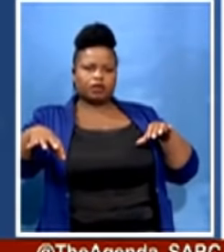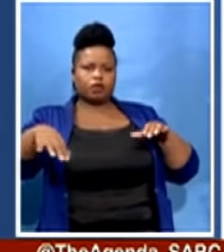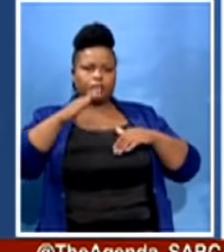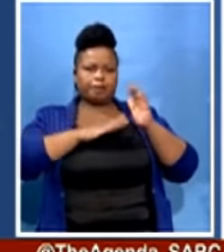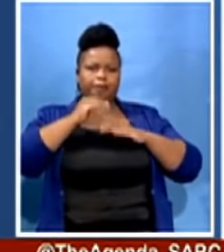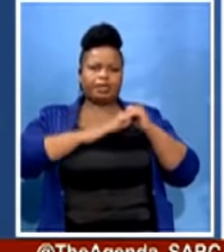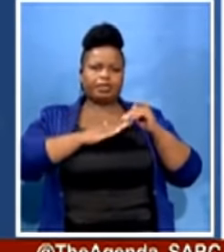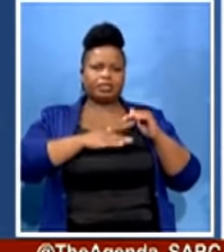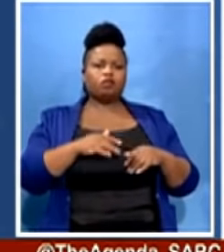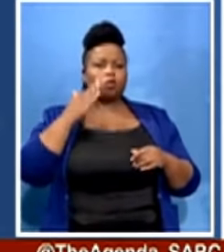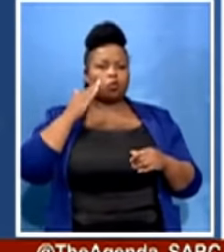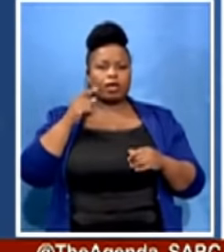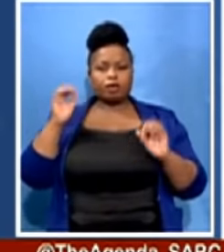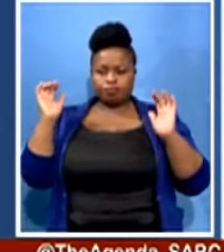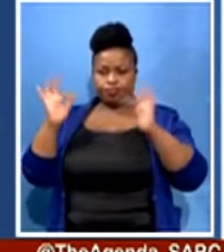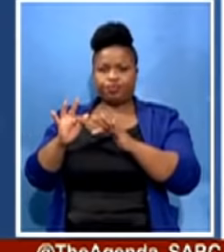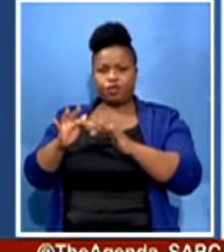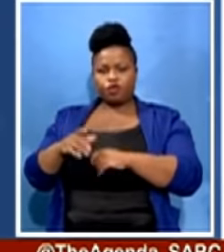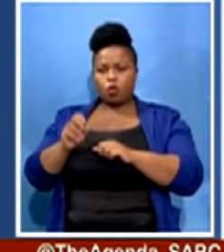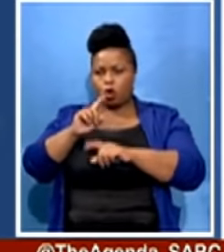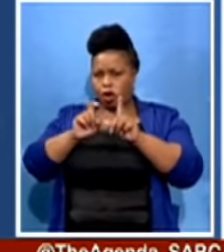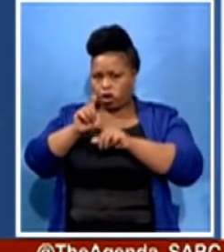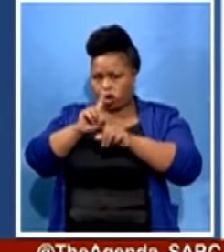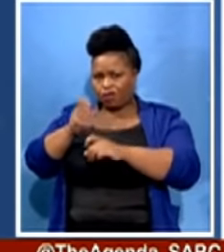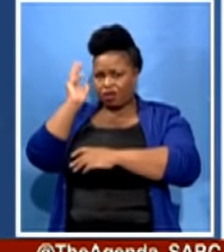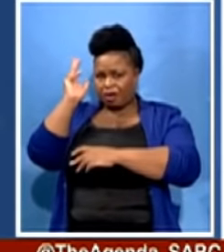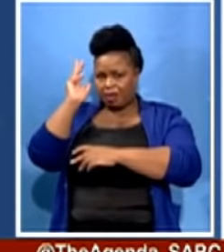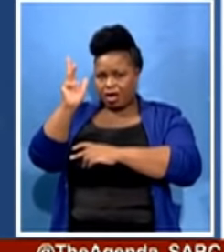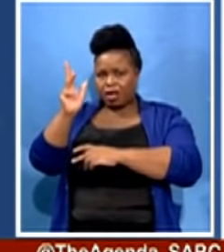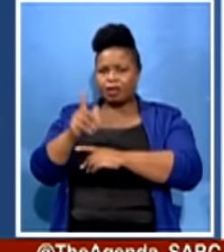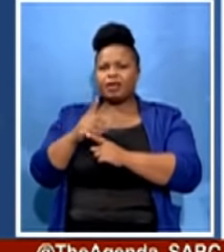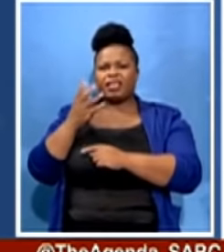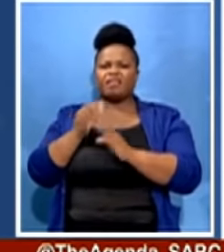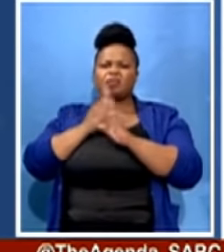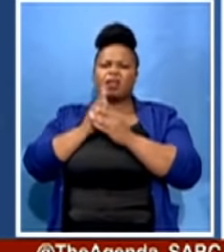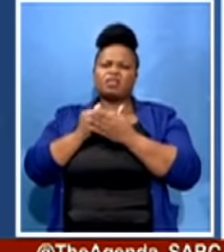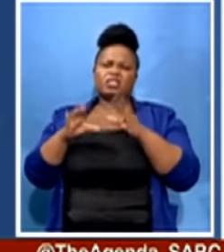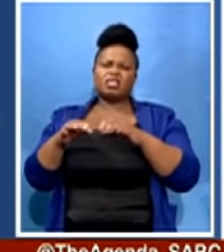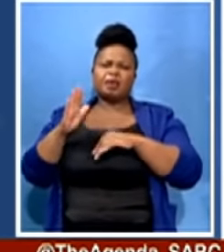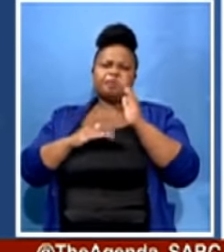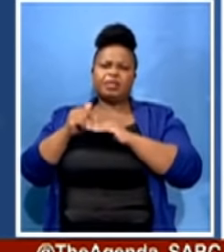whole lot of private sector buildings in between. So not at all.